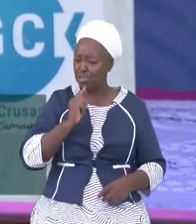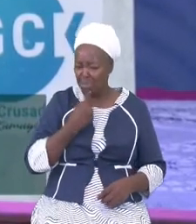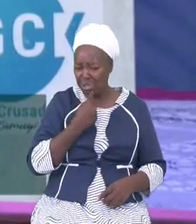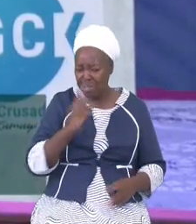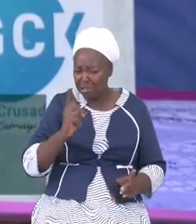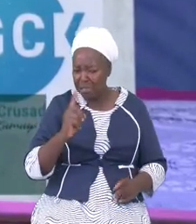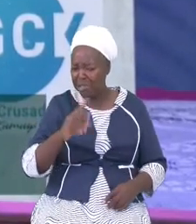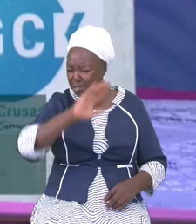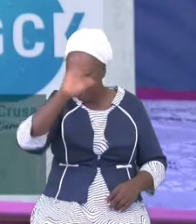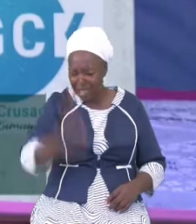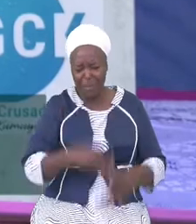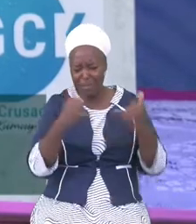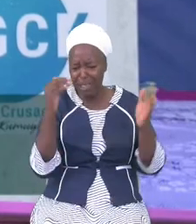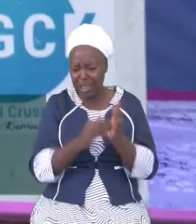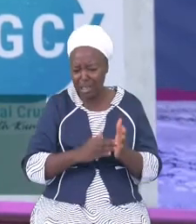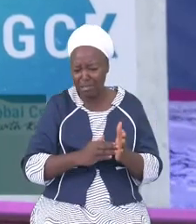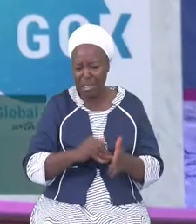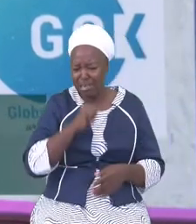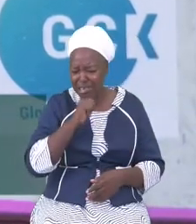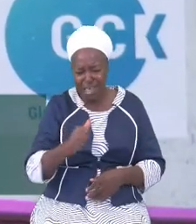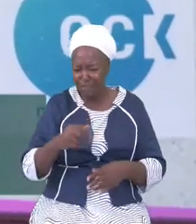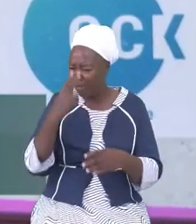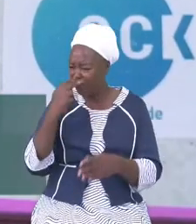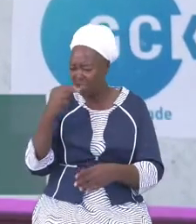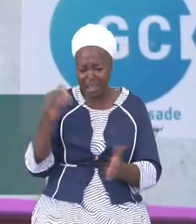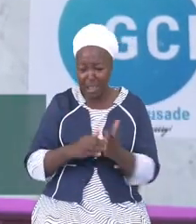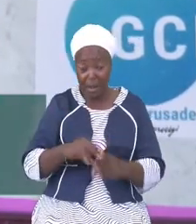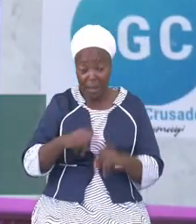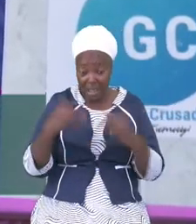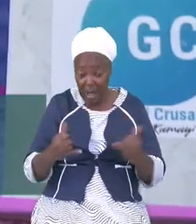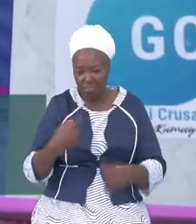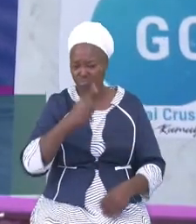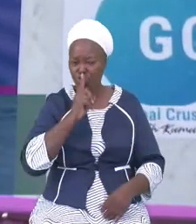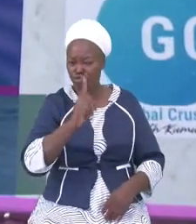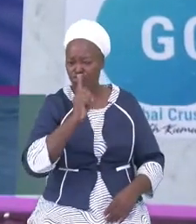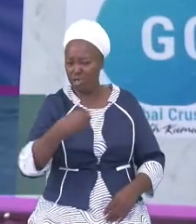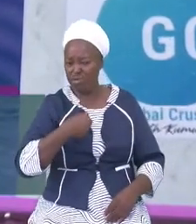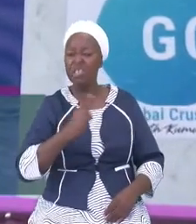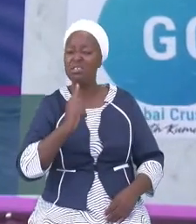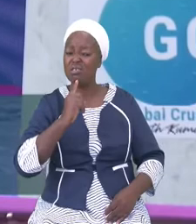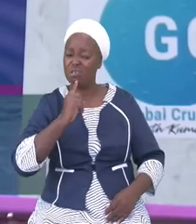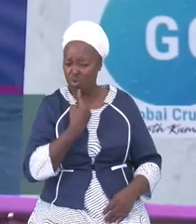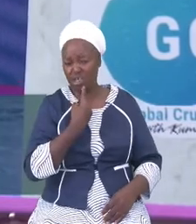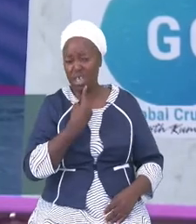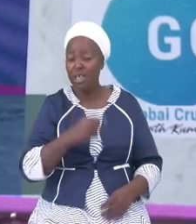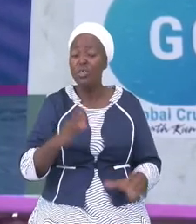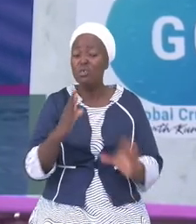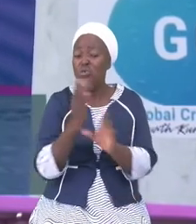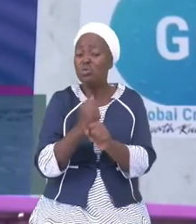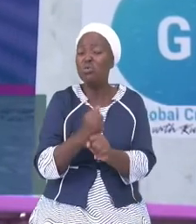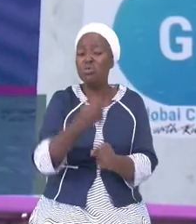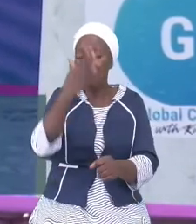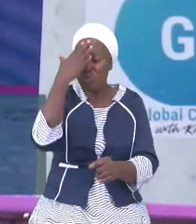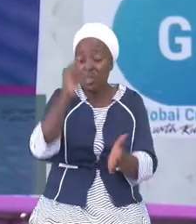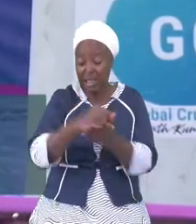no playing pranks with the Almighty. This time, I say what I mean. I mean